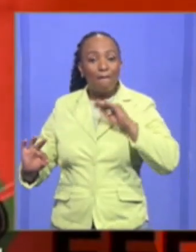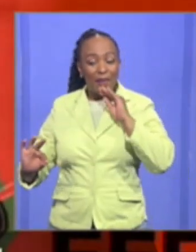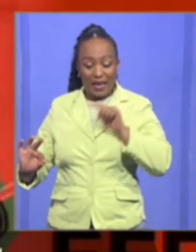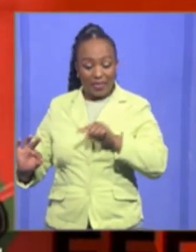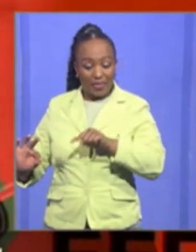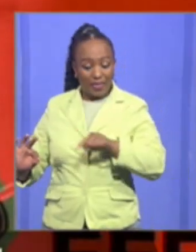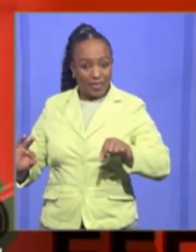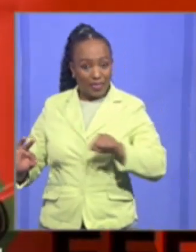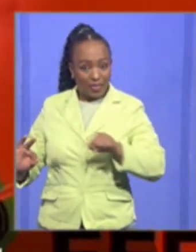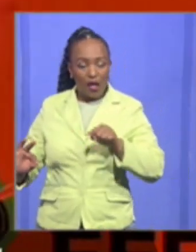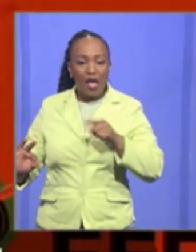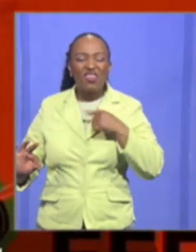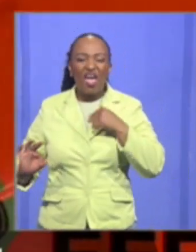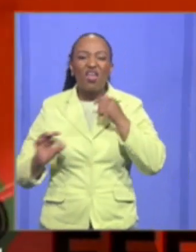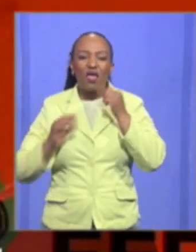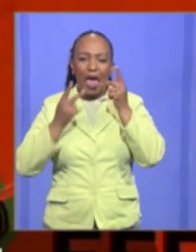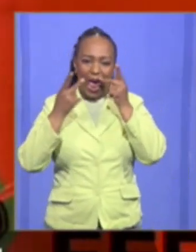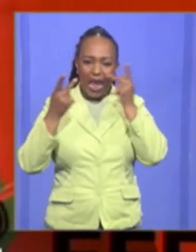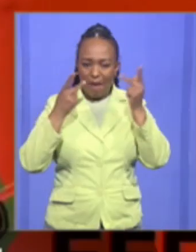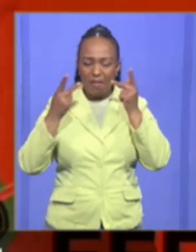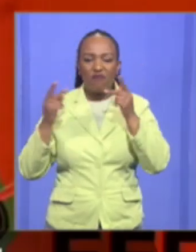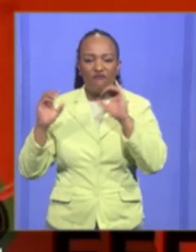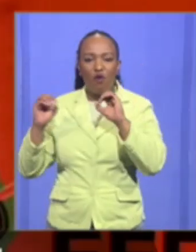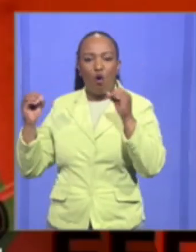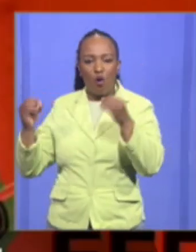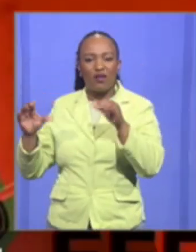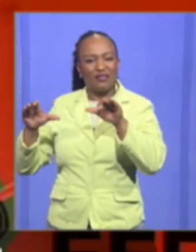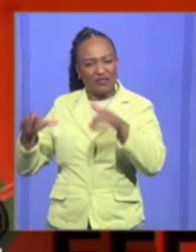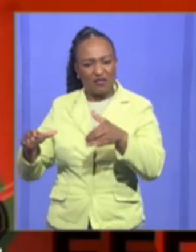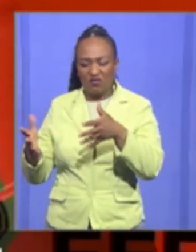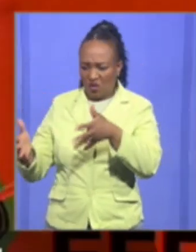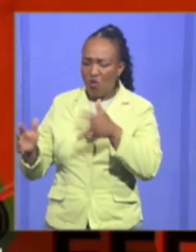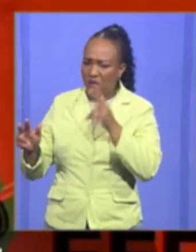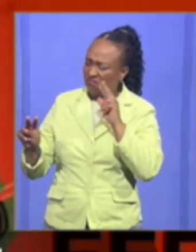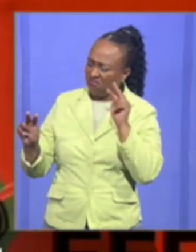our organization and they must be treated as such.